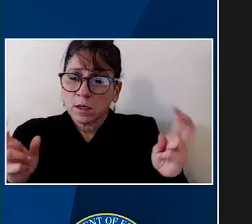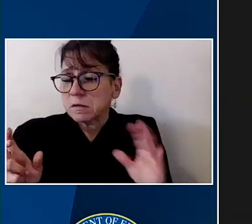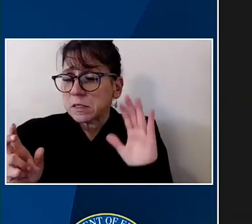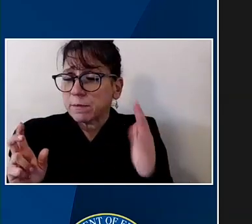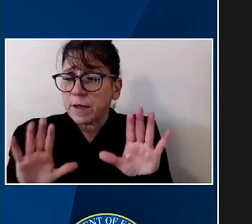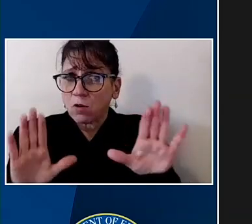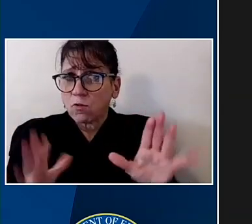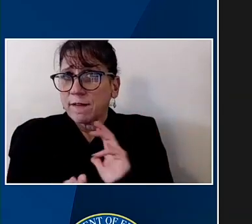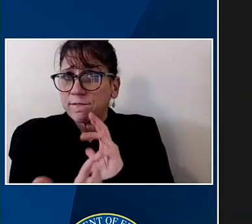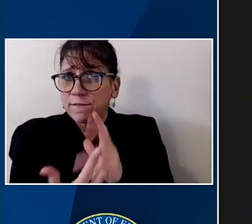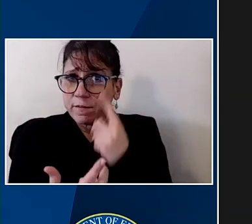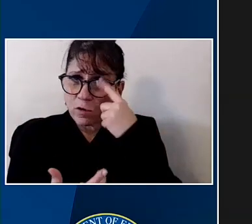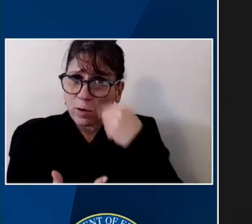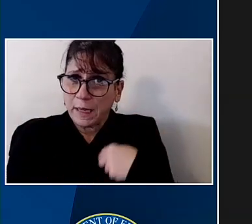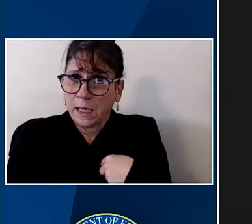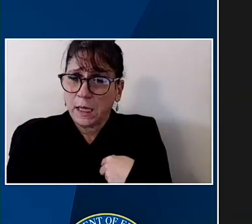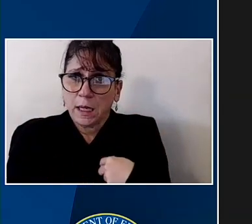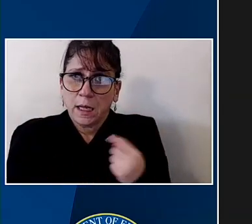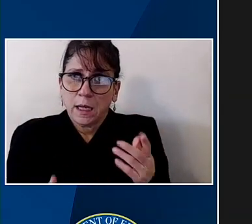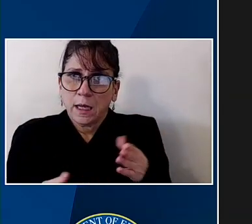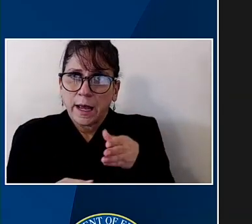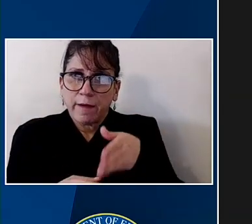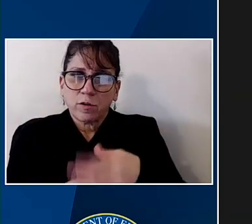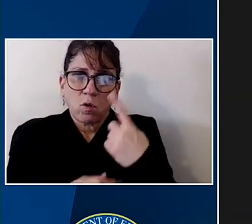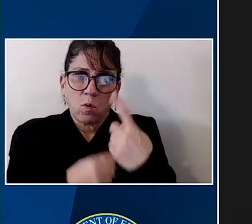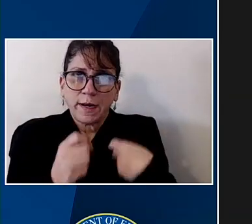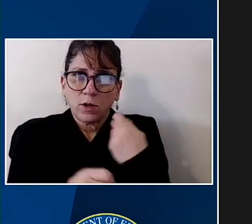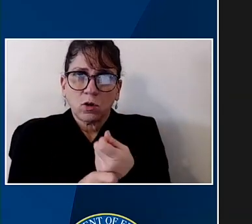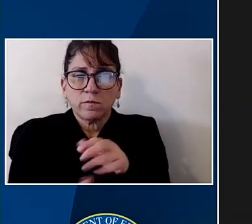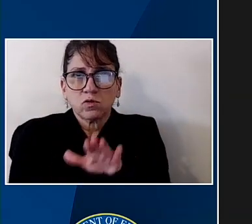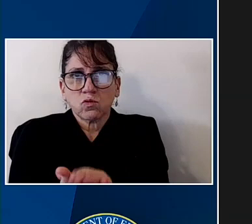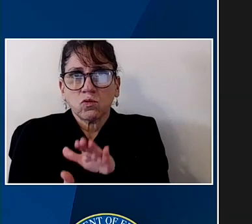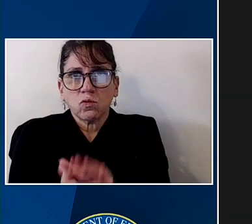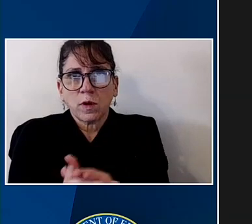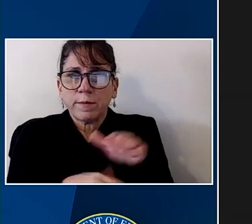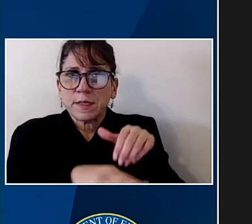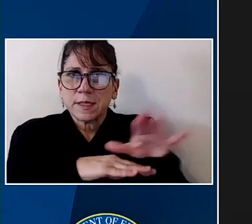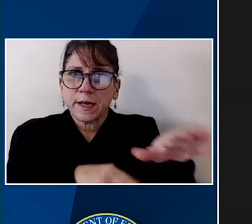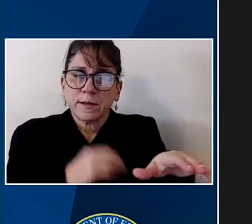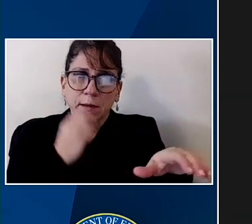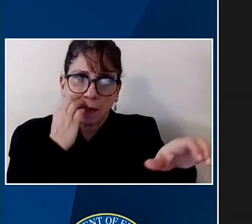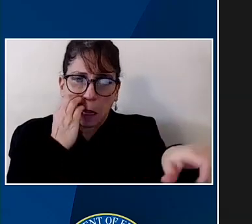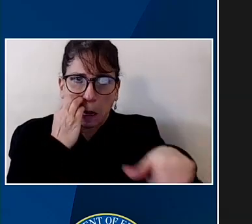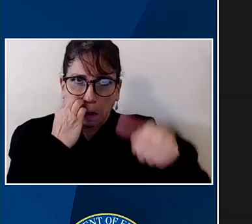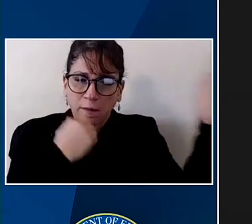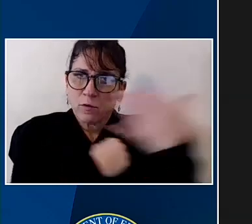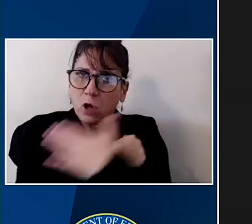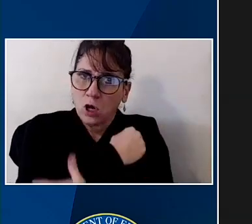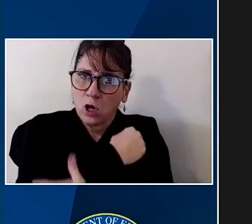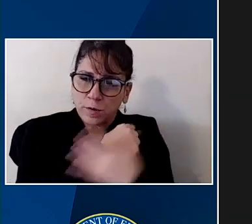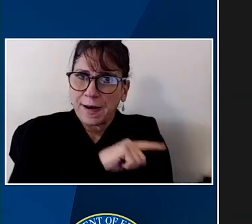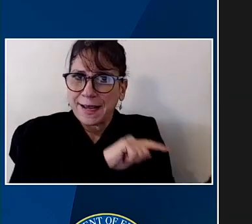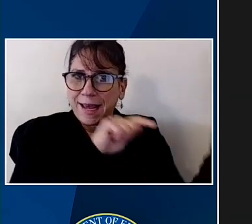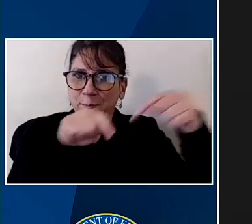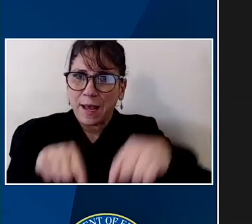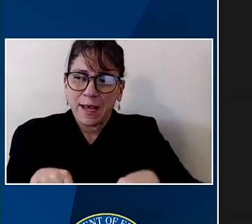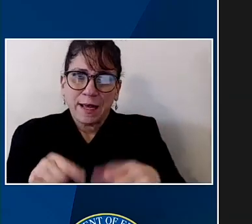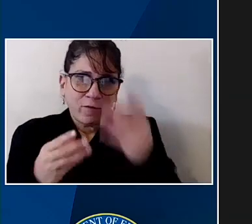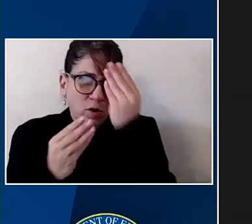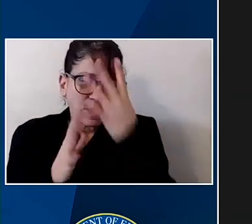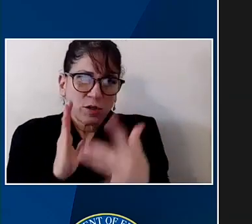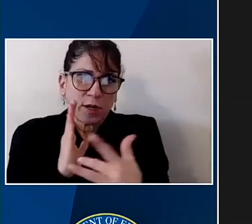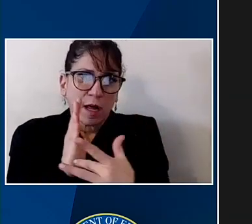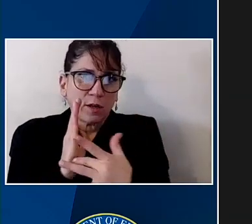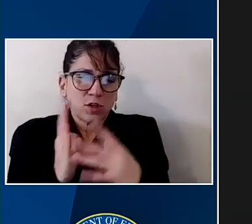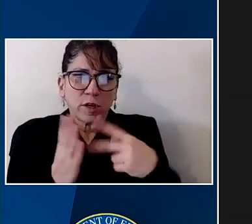for me. After a year of school, I was deployed overseas. When I returned, the information technology program I